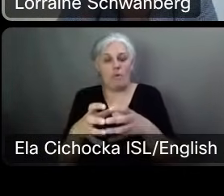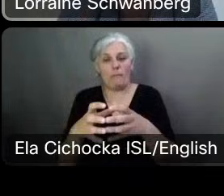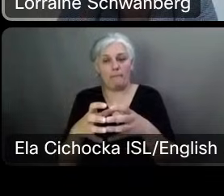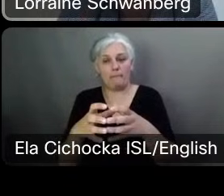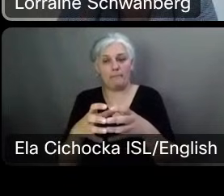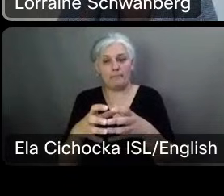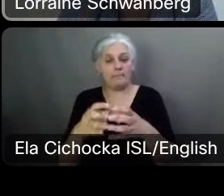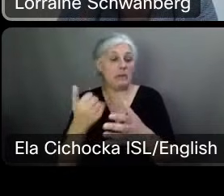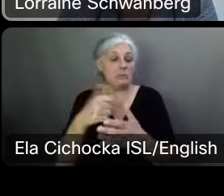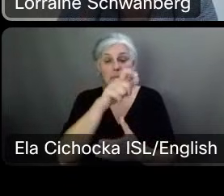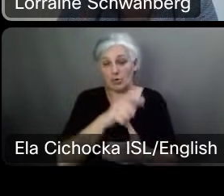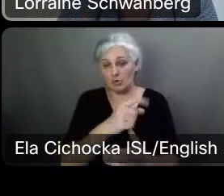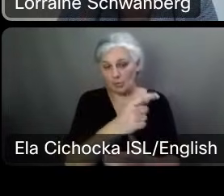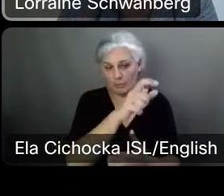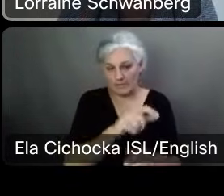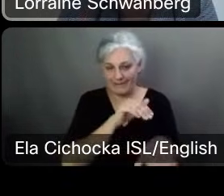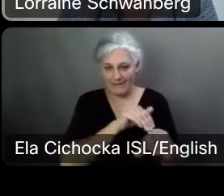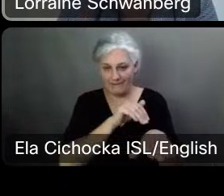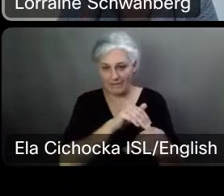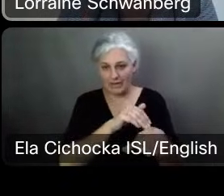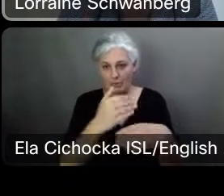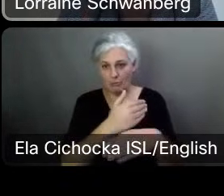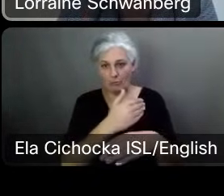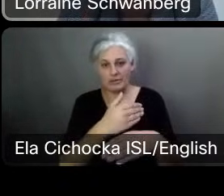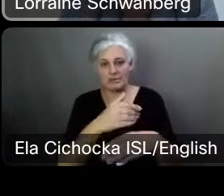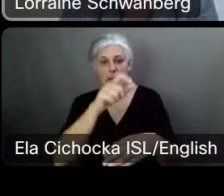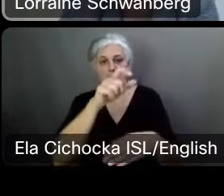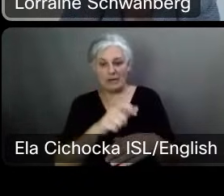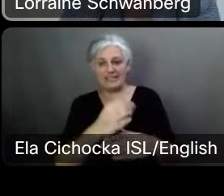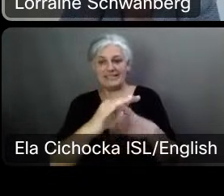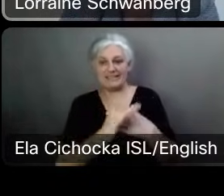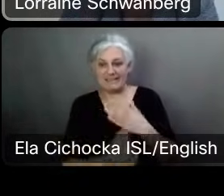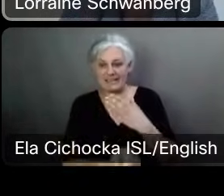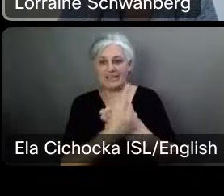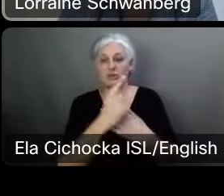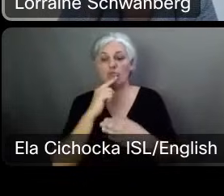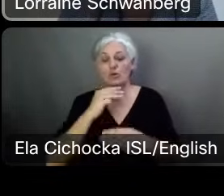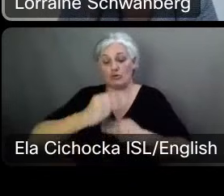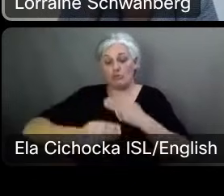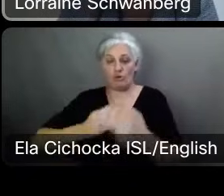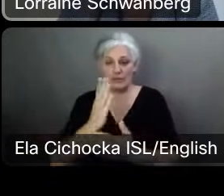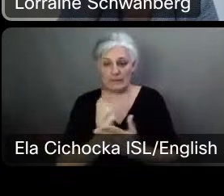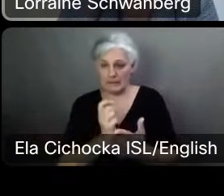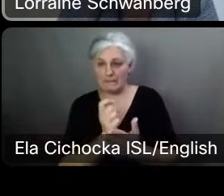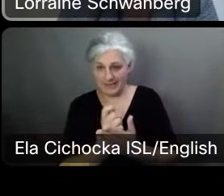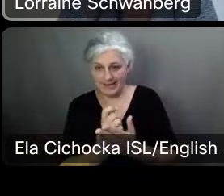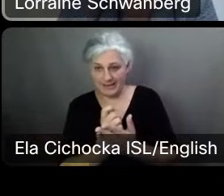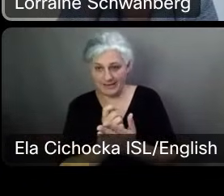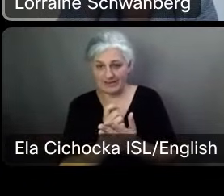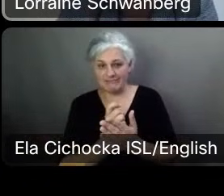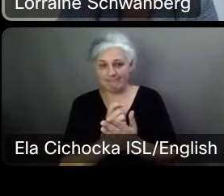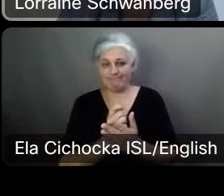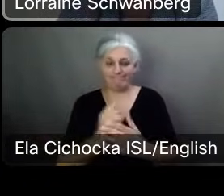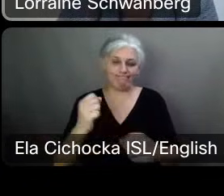their family might be affected by a patient safety incident, but that the process then sometimes lets them down, and